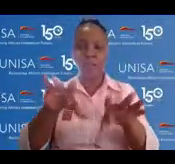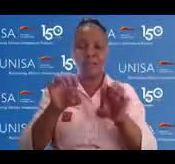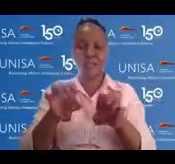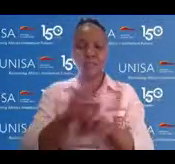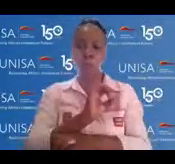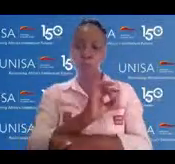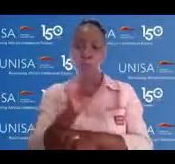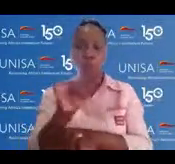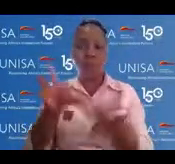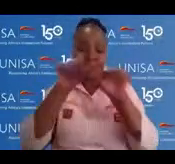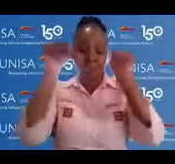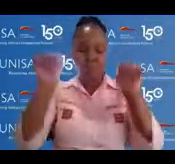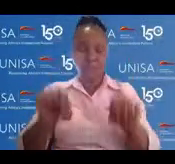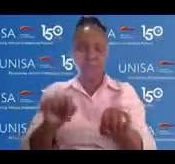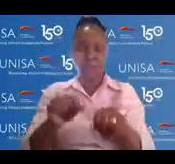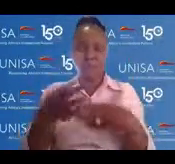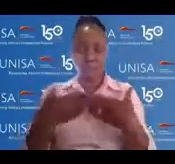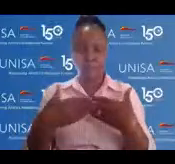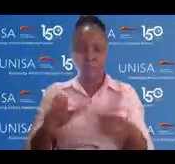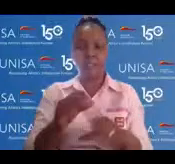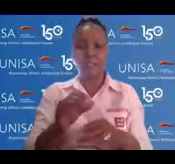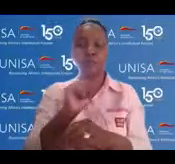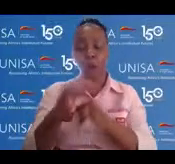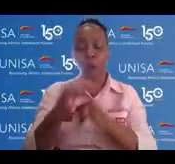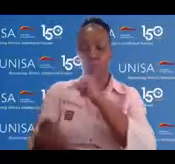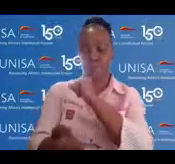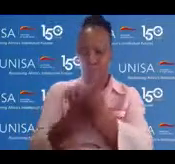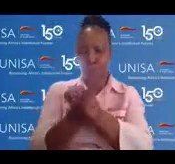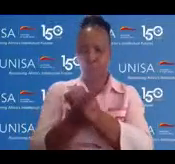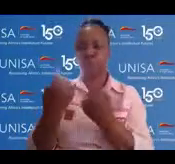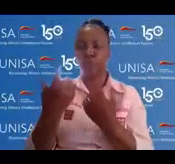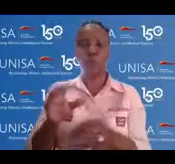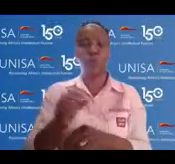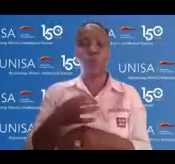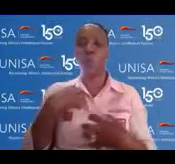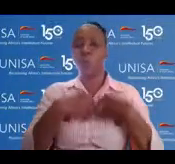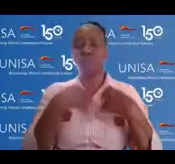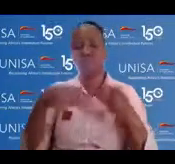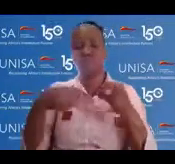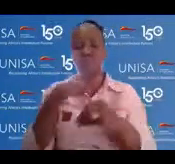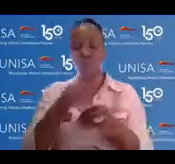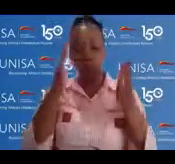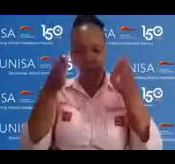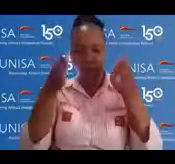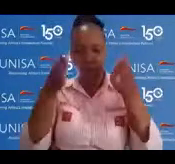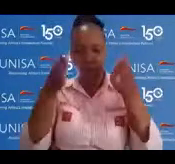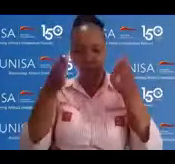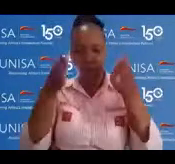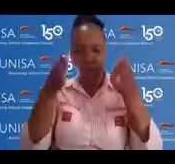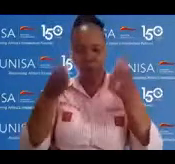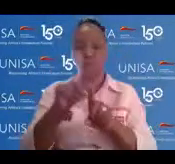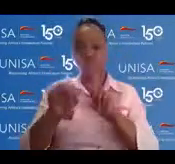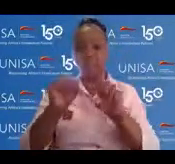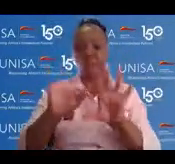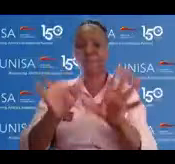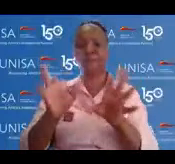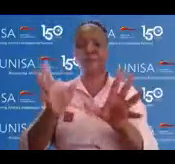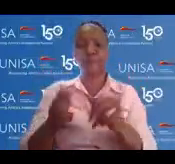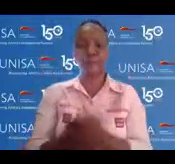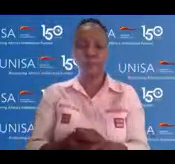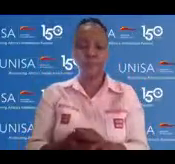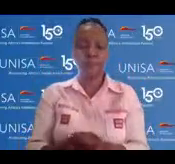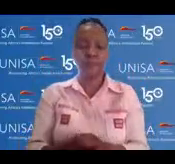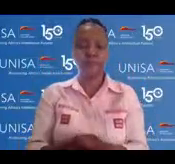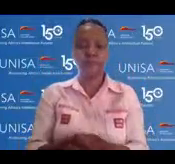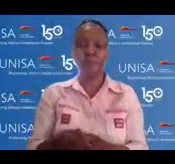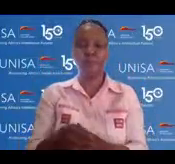up, it will run. Don't worry about it then. You just concentrate on those exam questions. Okay, so I'm not going to go to the next slide